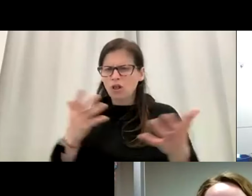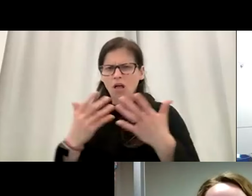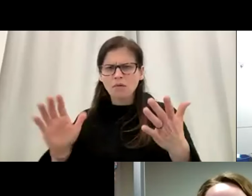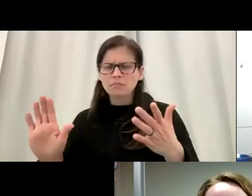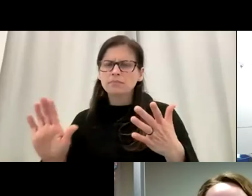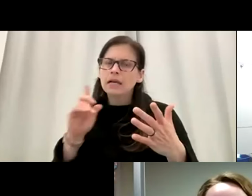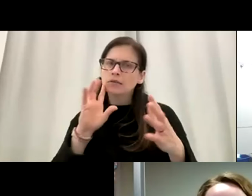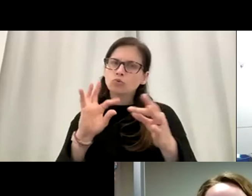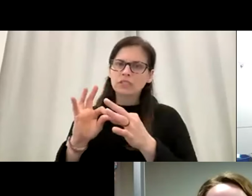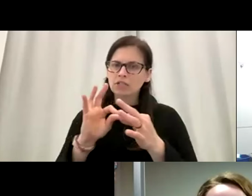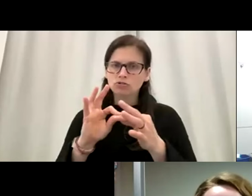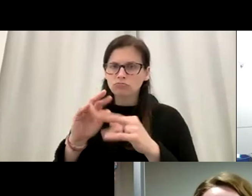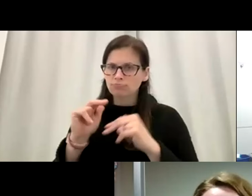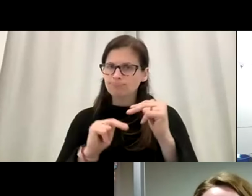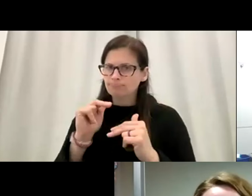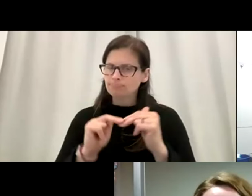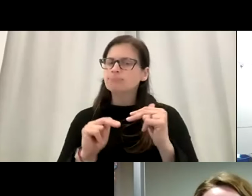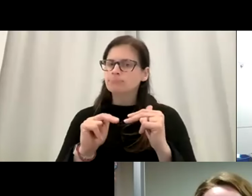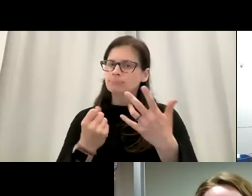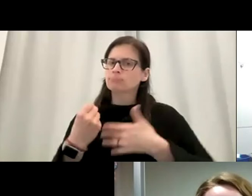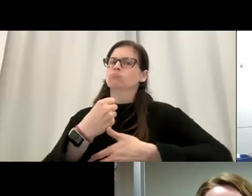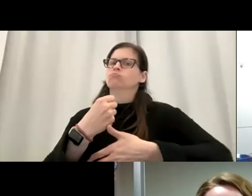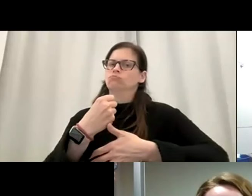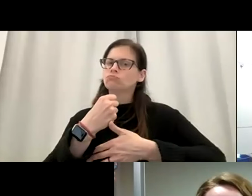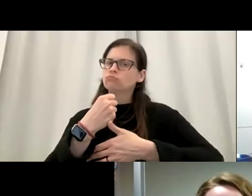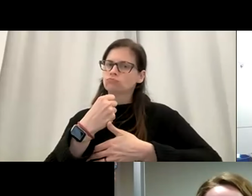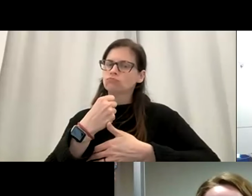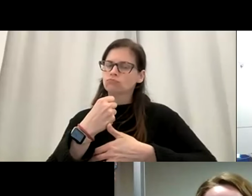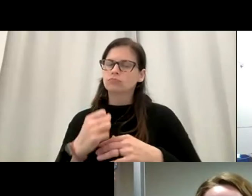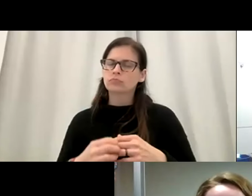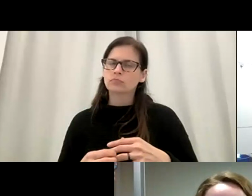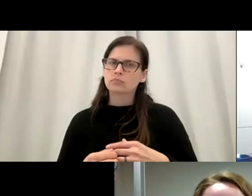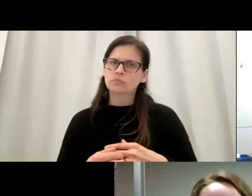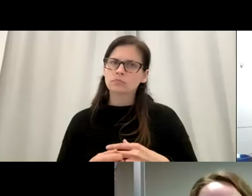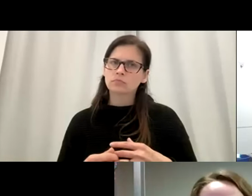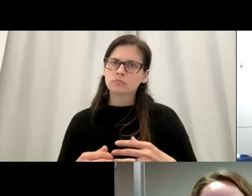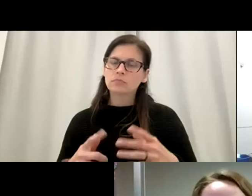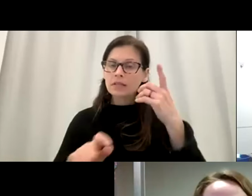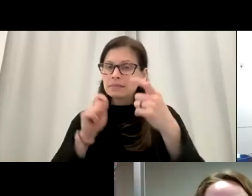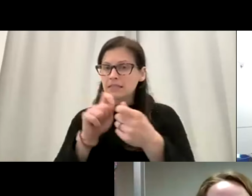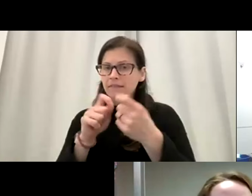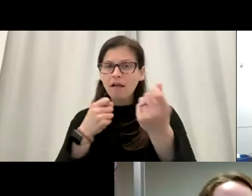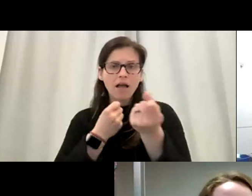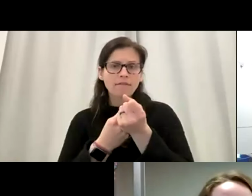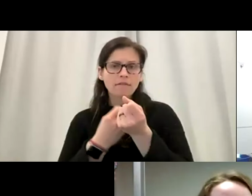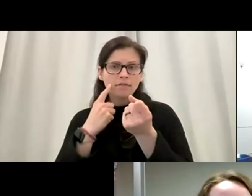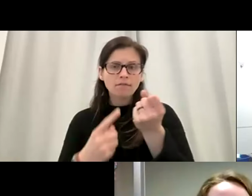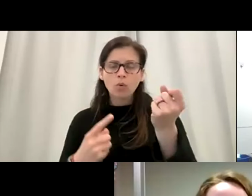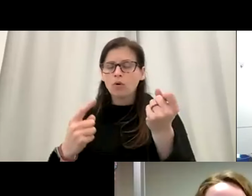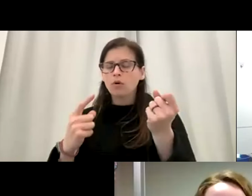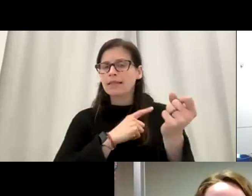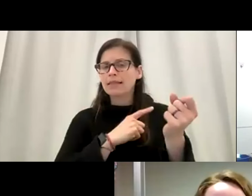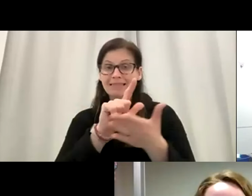think relationship building is key with everything, especially advocating for legislation,